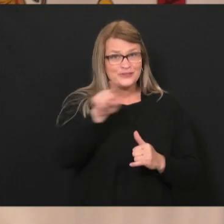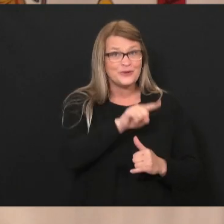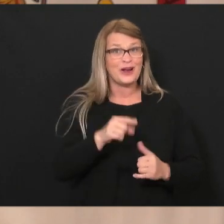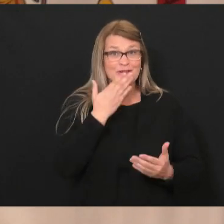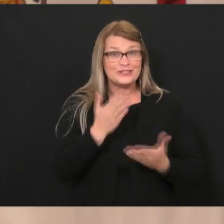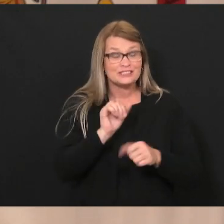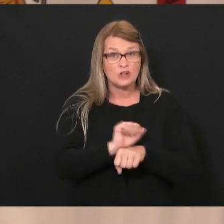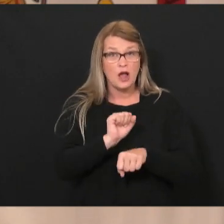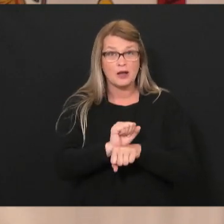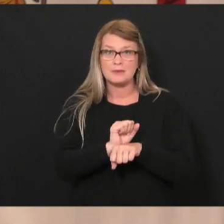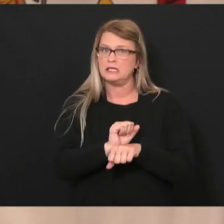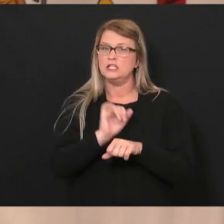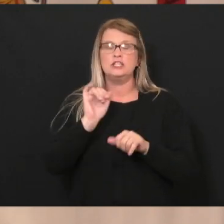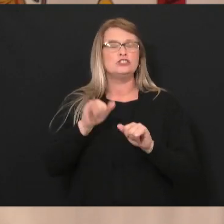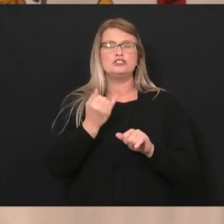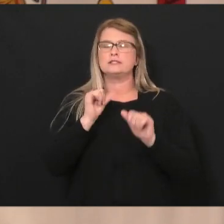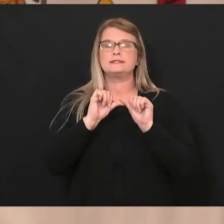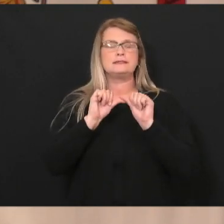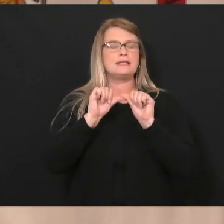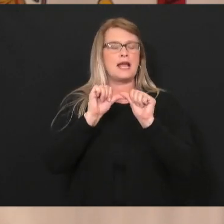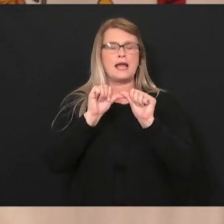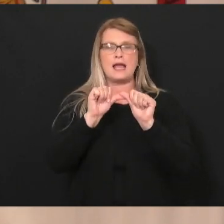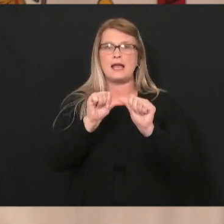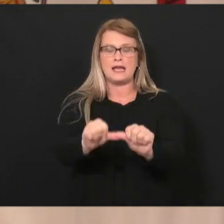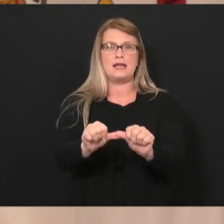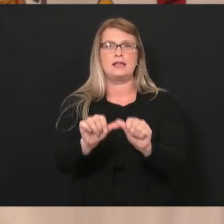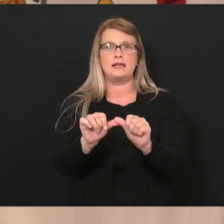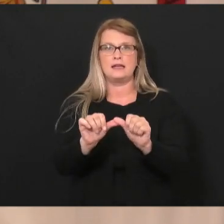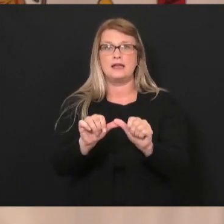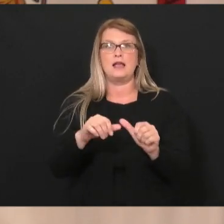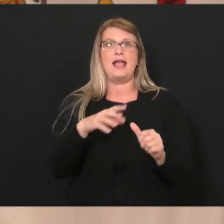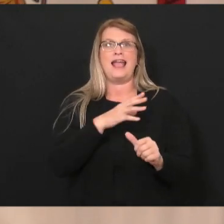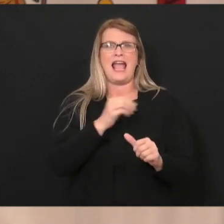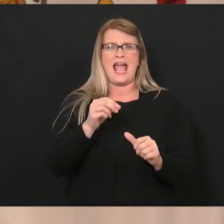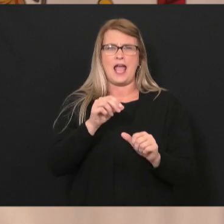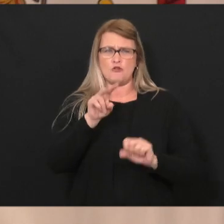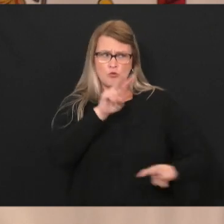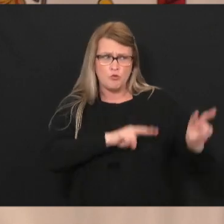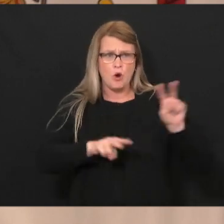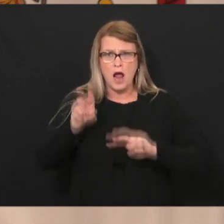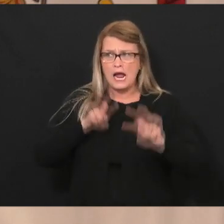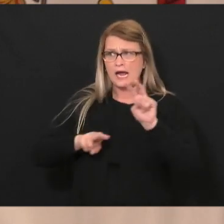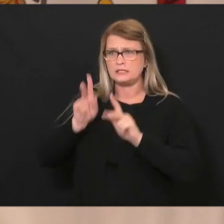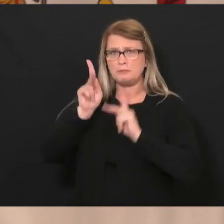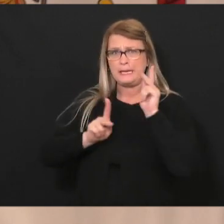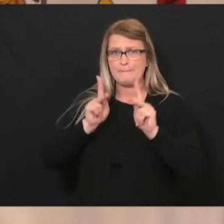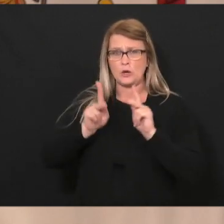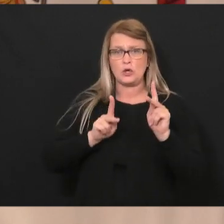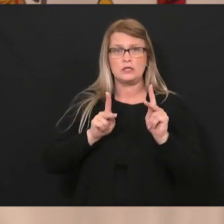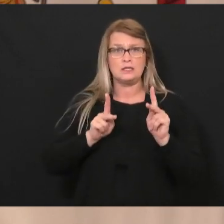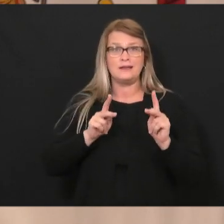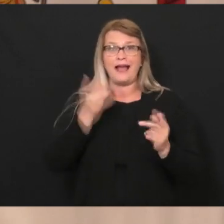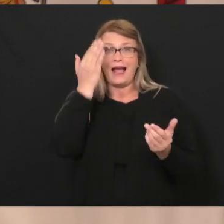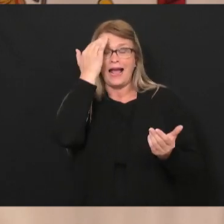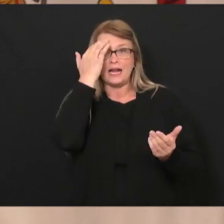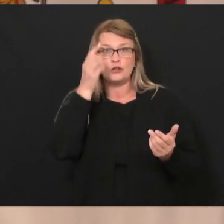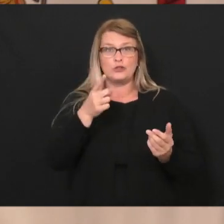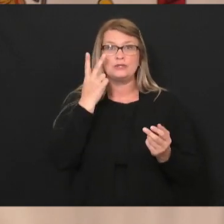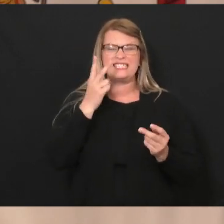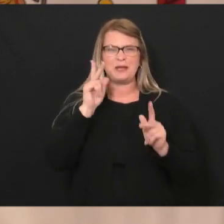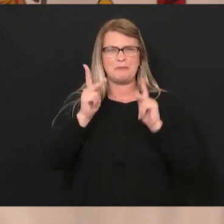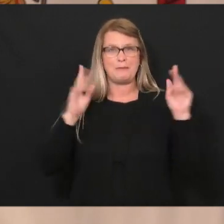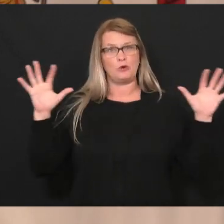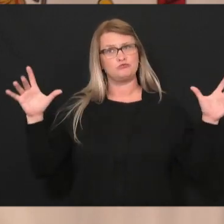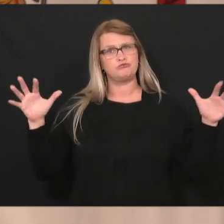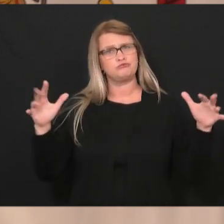job, and they've got to just stay the course and everything. And police one another as best you possibly can. If you see a big gathering and